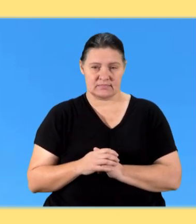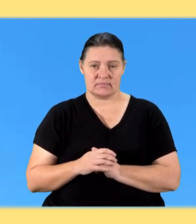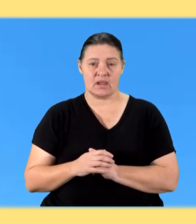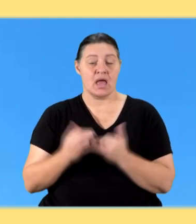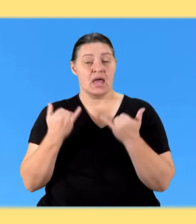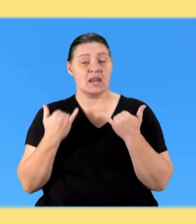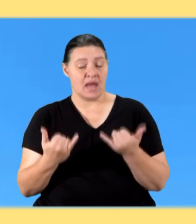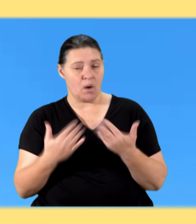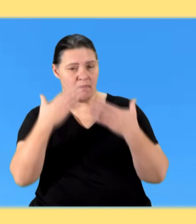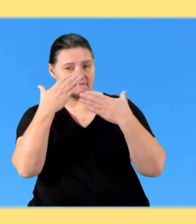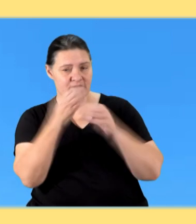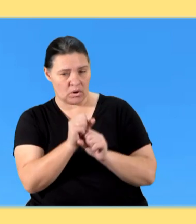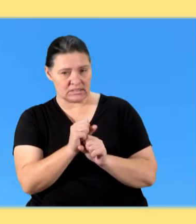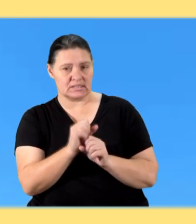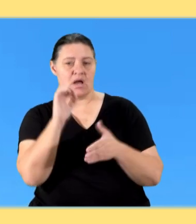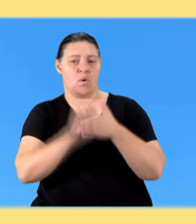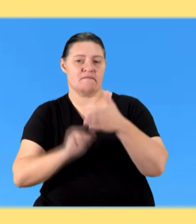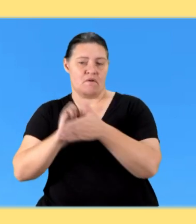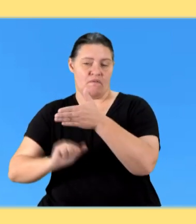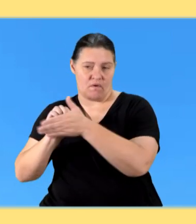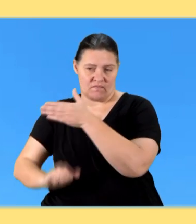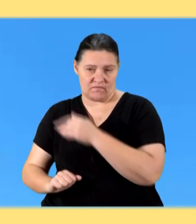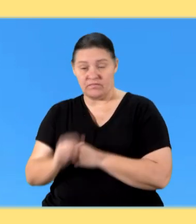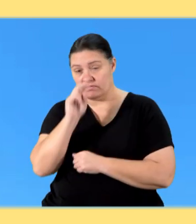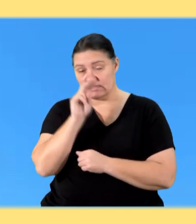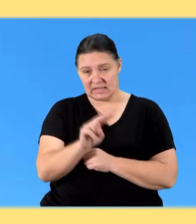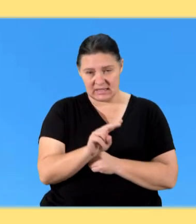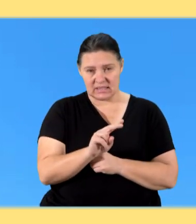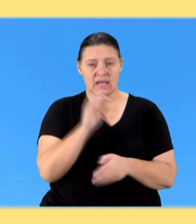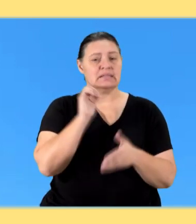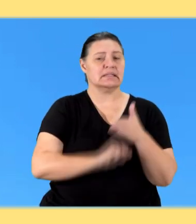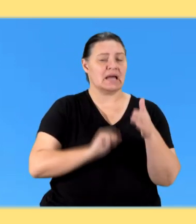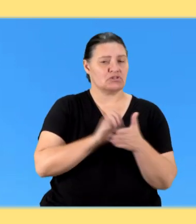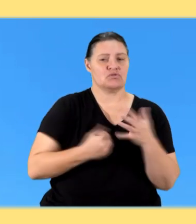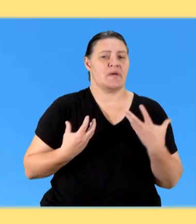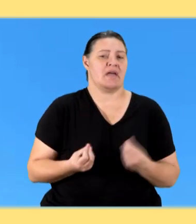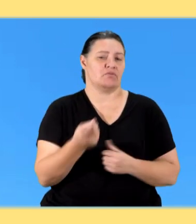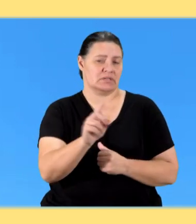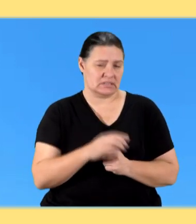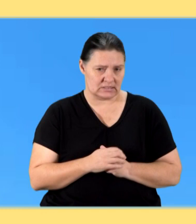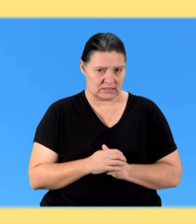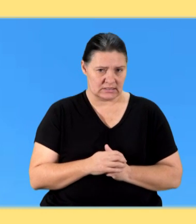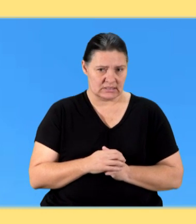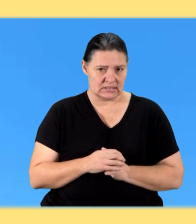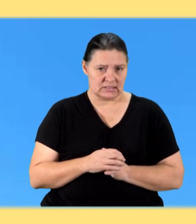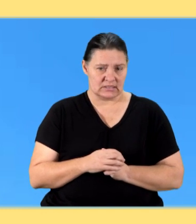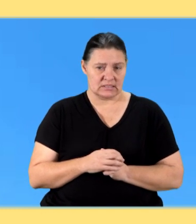2,080. We now need to focus on our deductions. Let's see what deductions do we